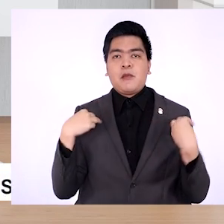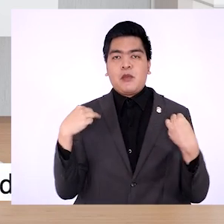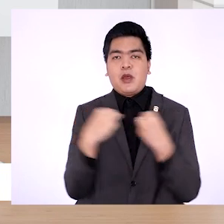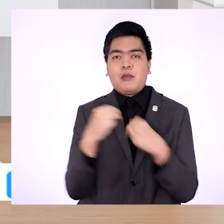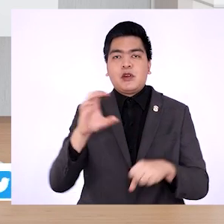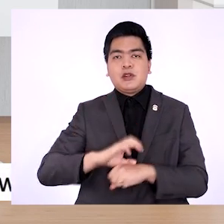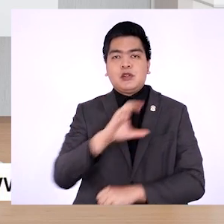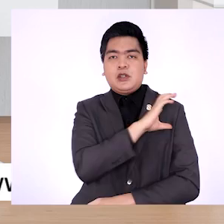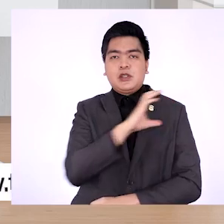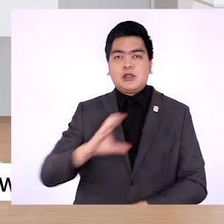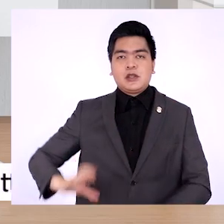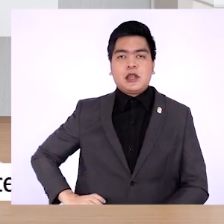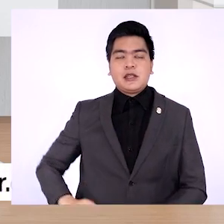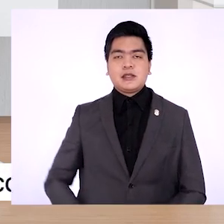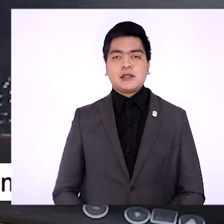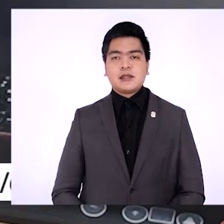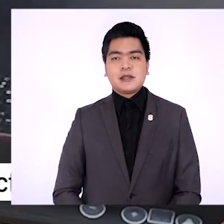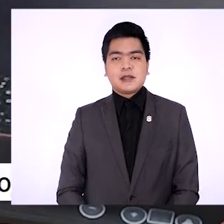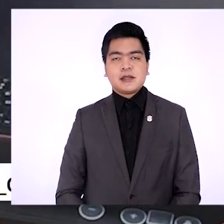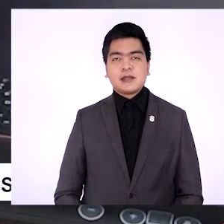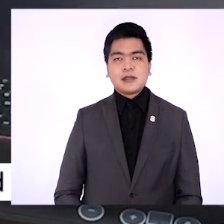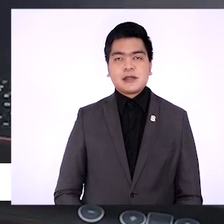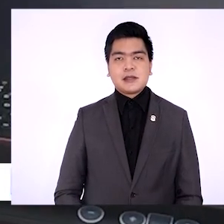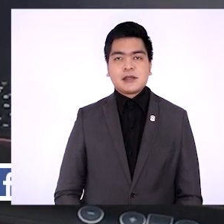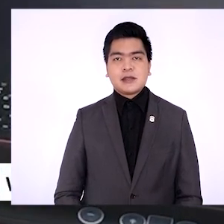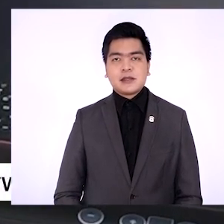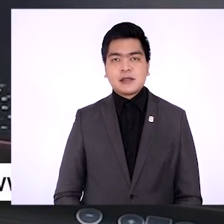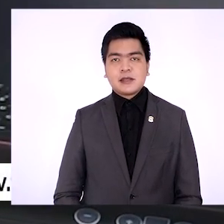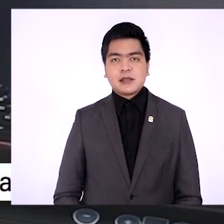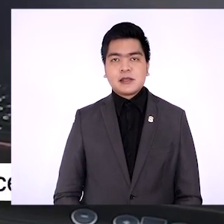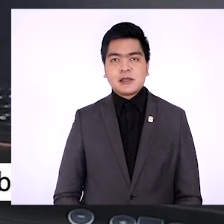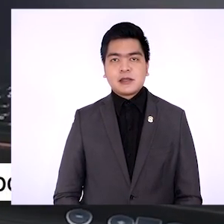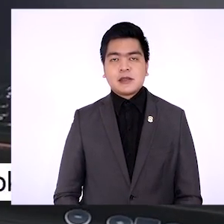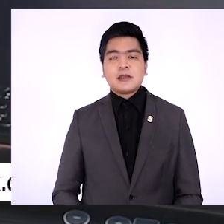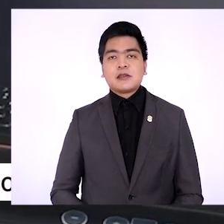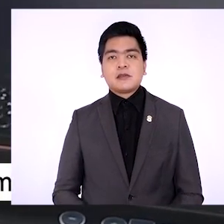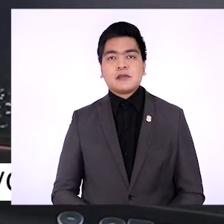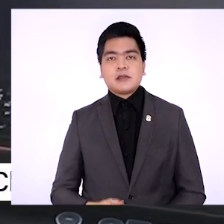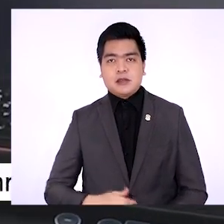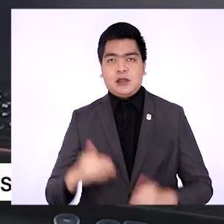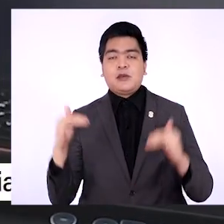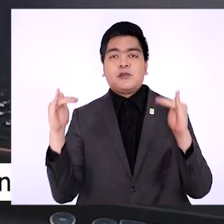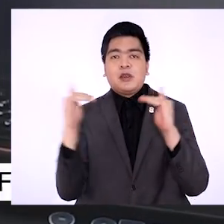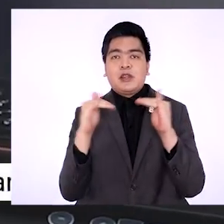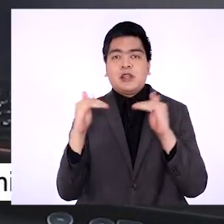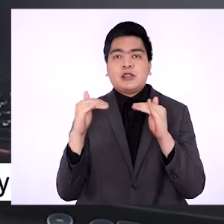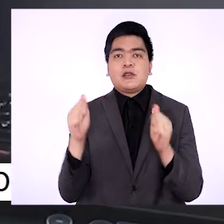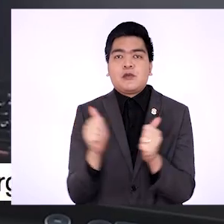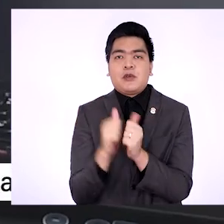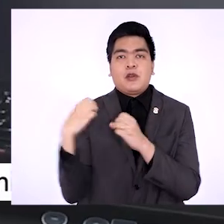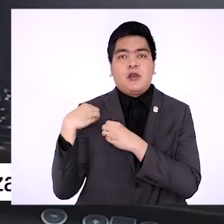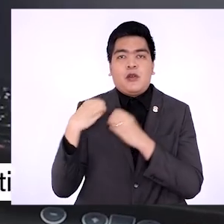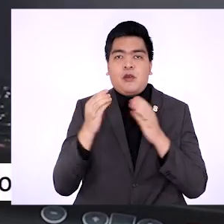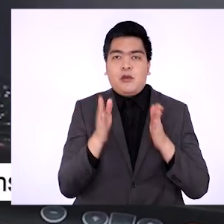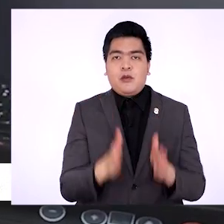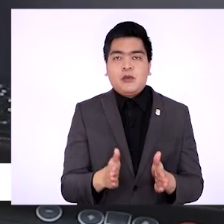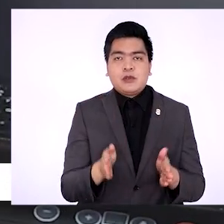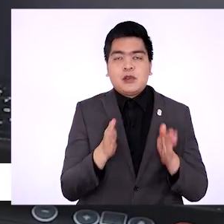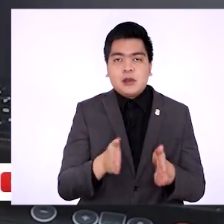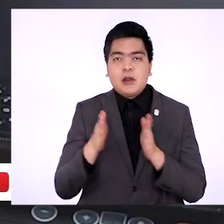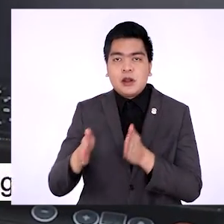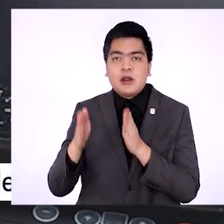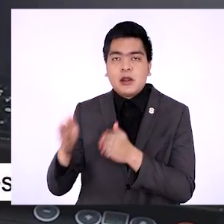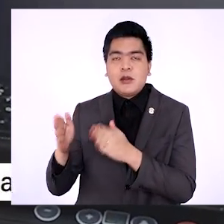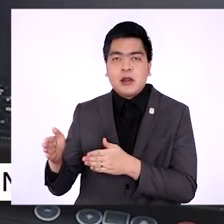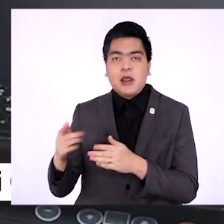of Christ to all the audience. We set regular meetings among CFO officers to plan all the things that we